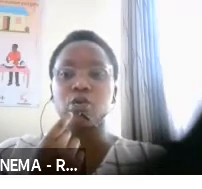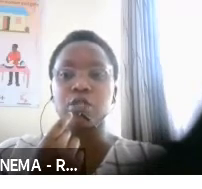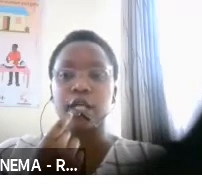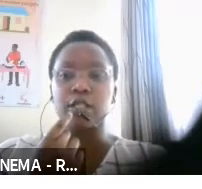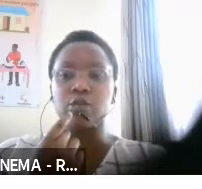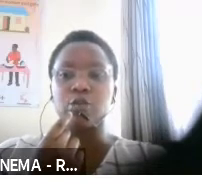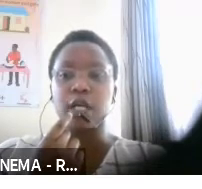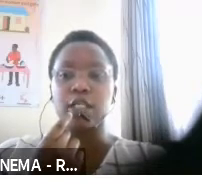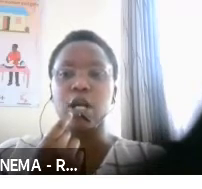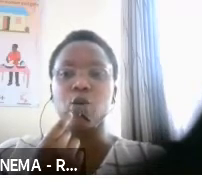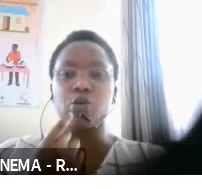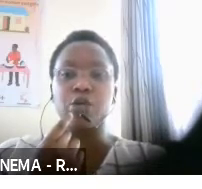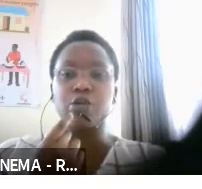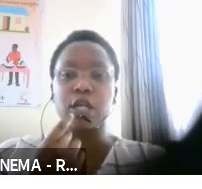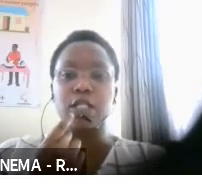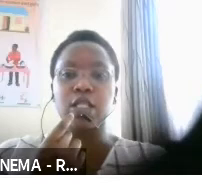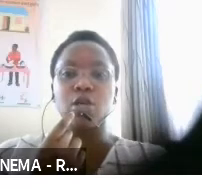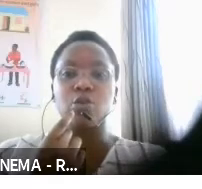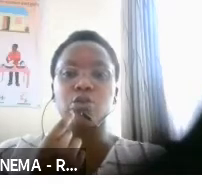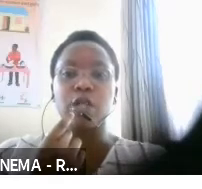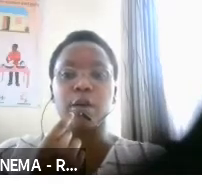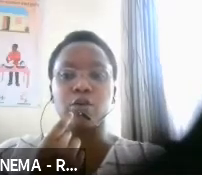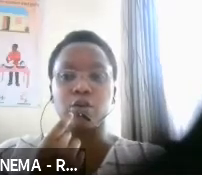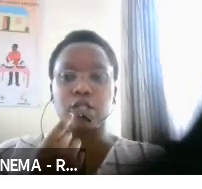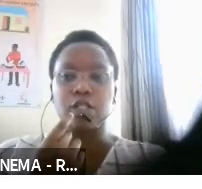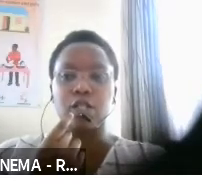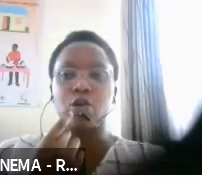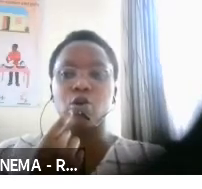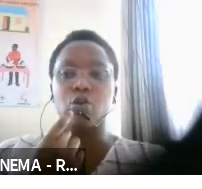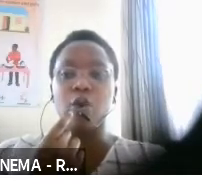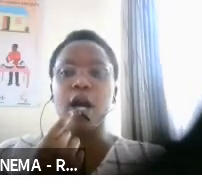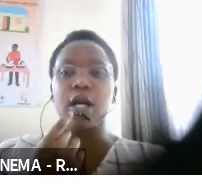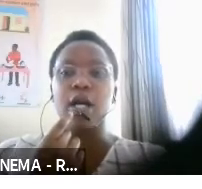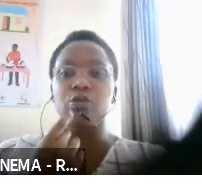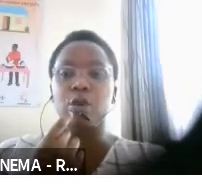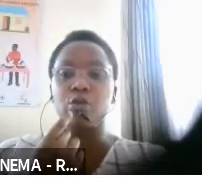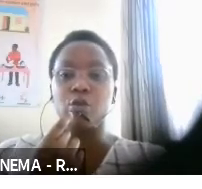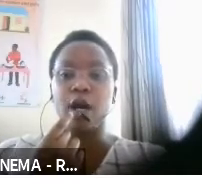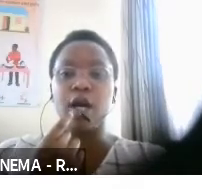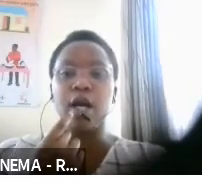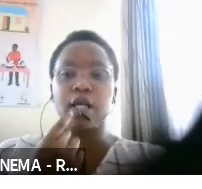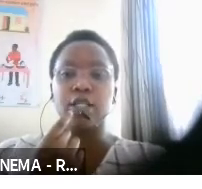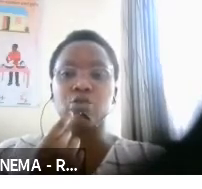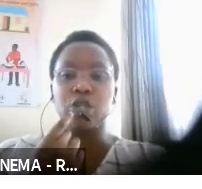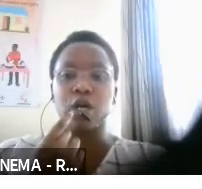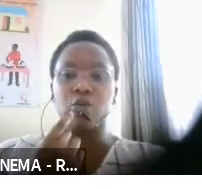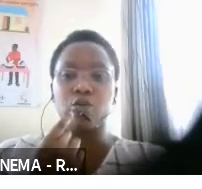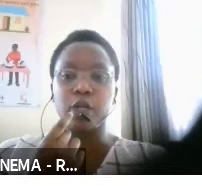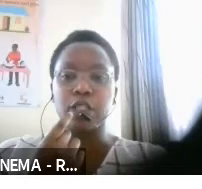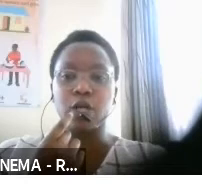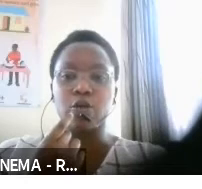ku gusangira ubumwe rusange buhuza abantu bose. Ubu buhanga turabwubaha kandi